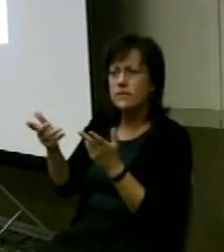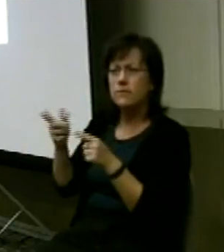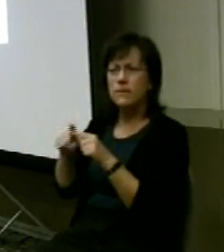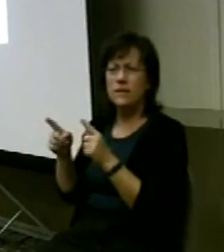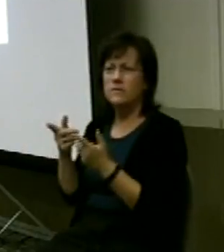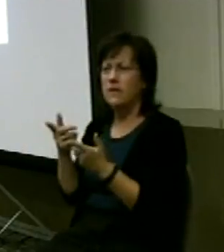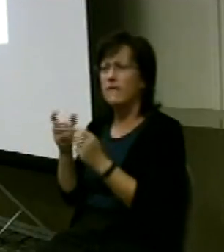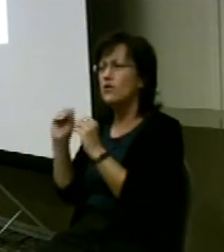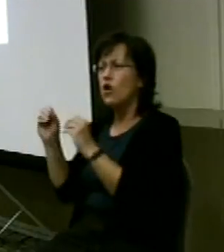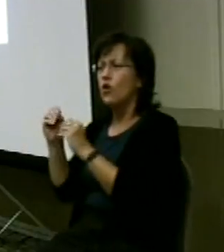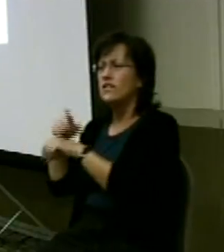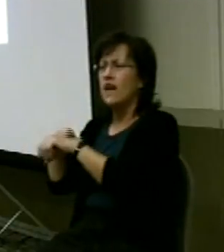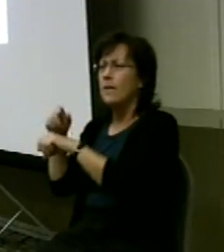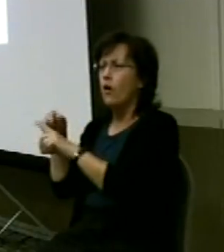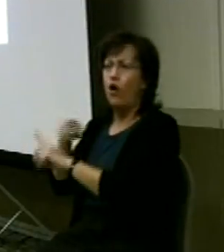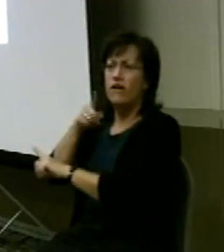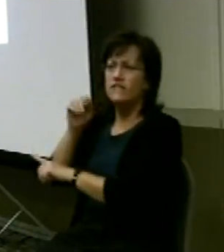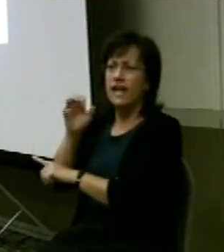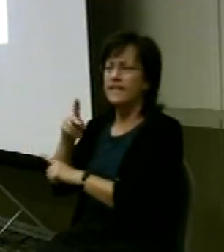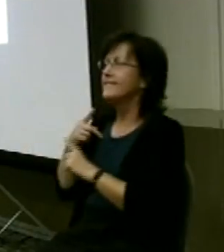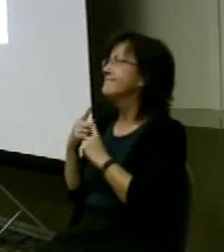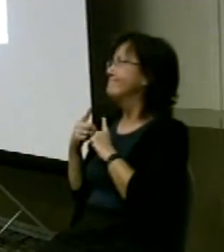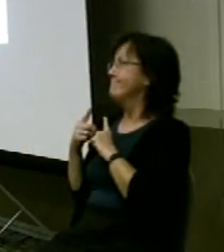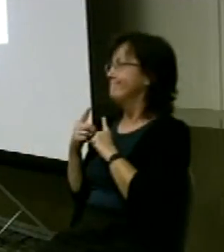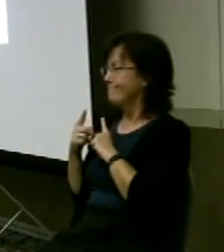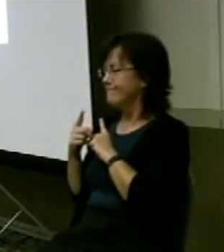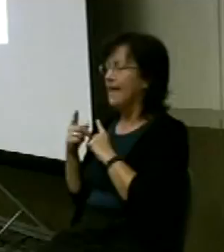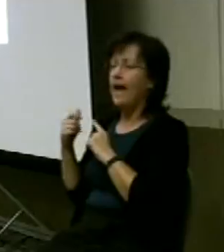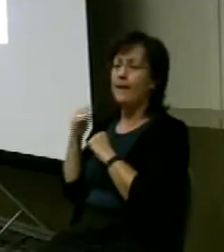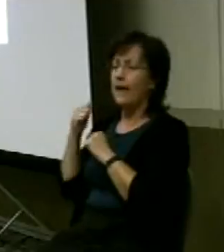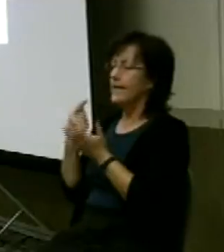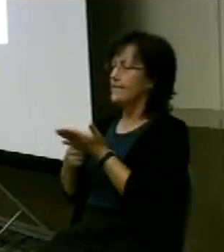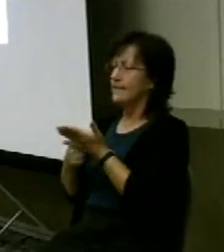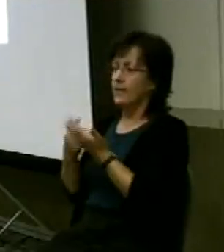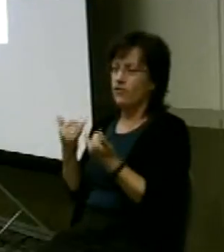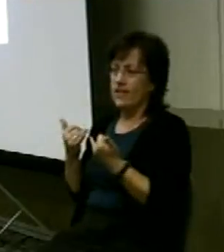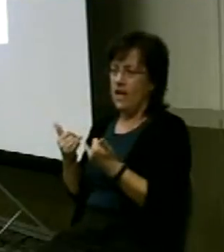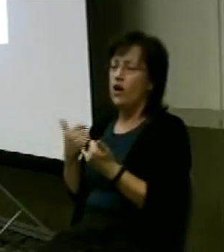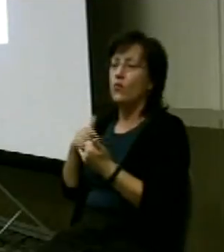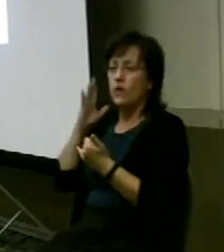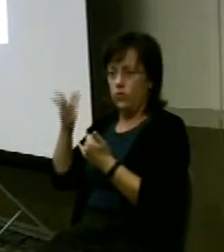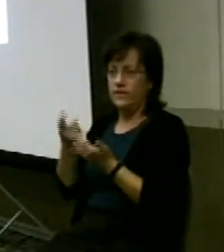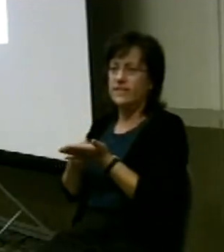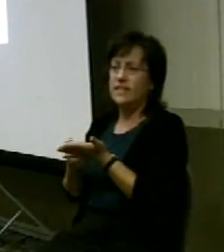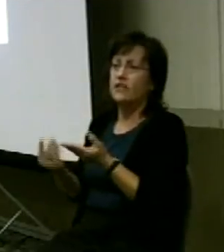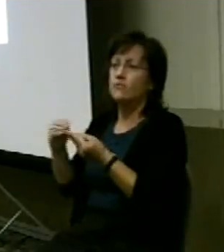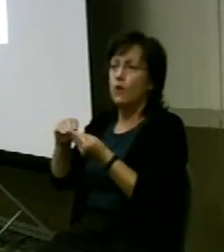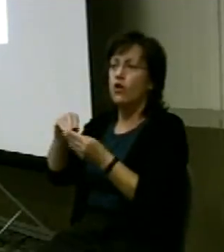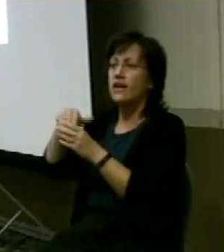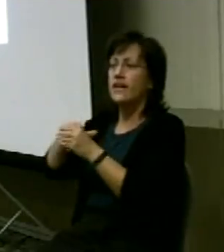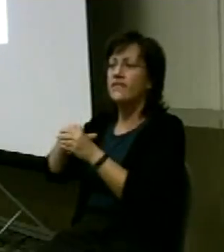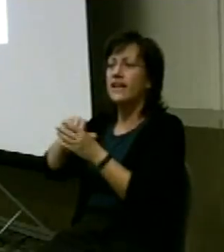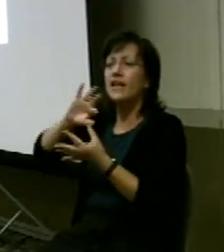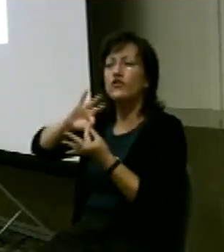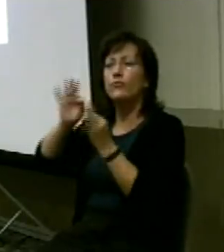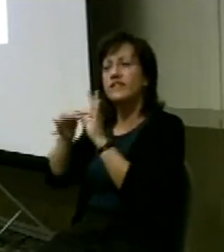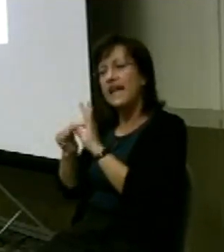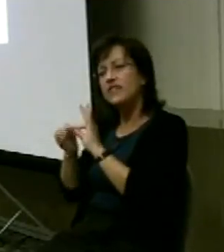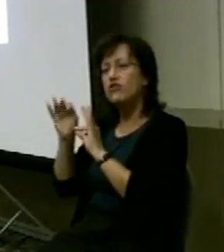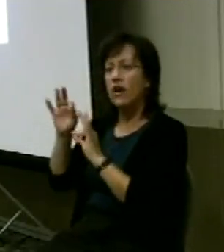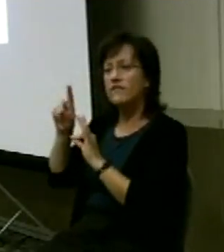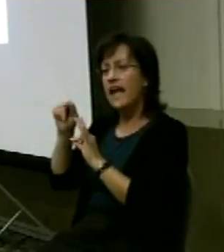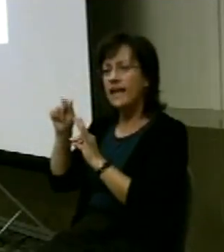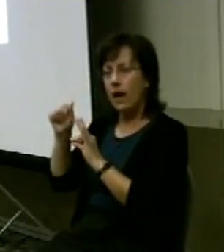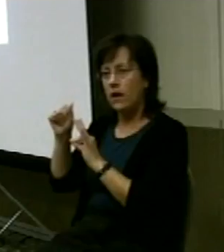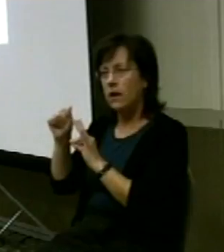mean? Exactly. And I'm not going to address that right now because that's something we're going to talk about more in the interpretation of the data. But I love